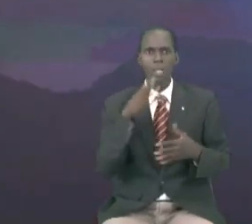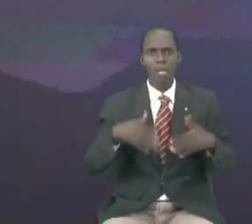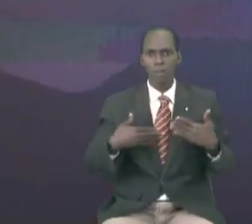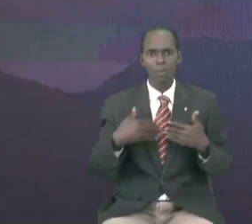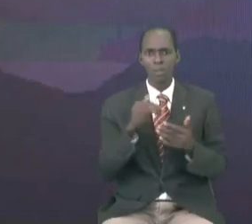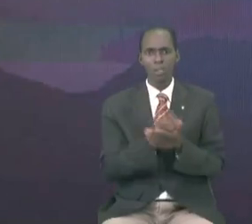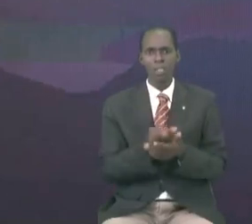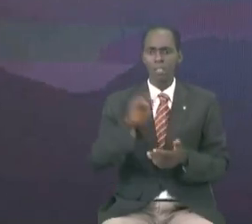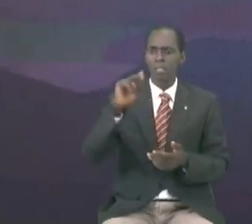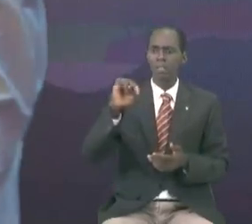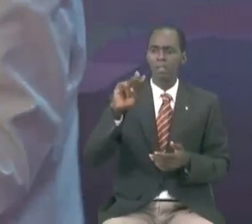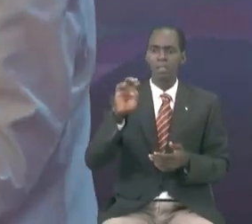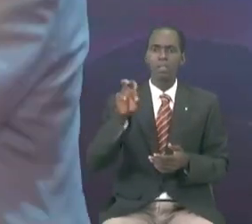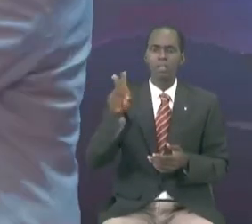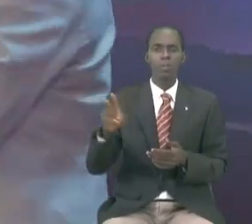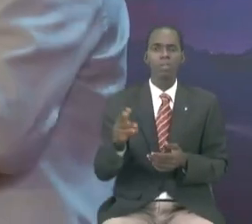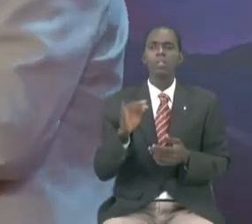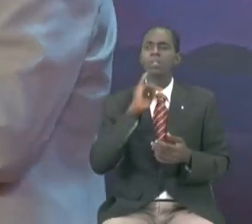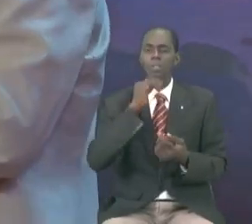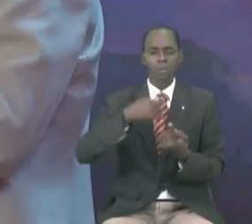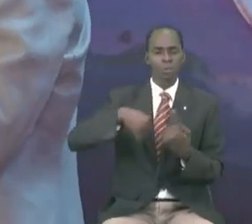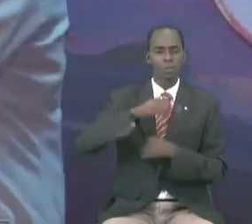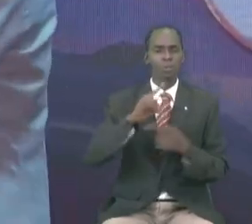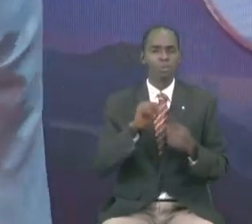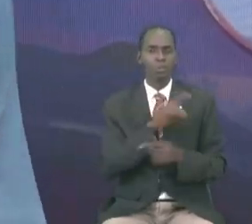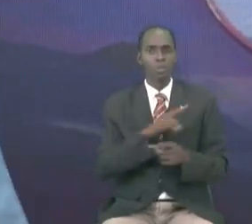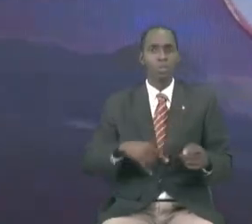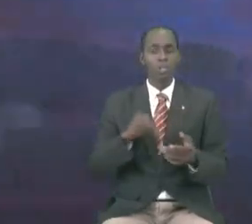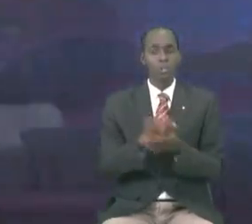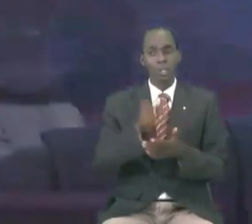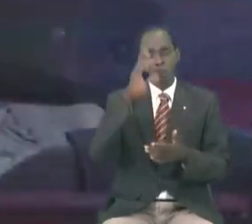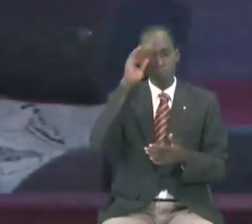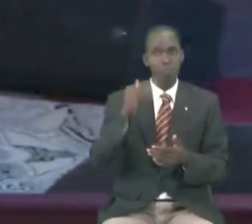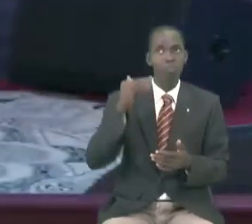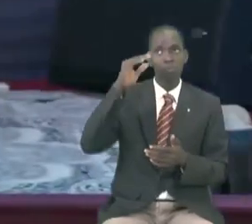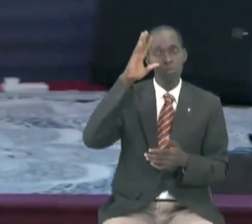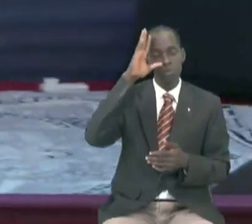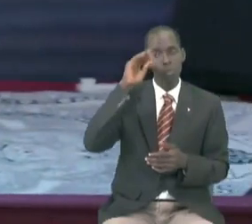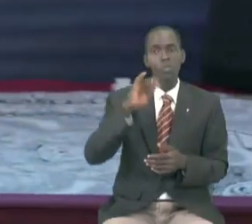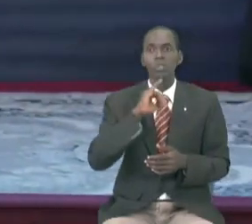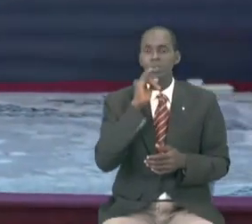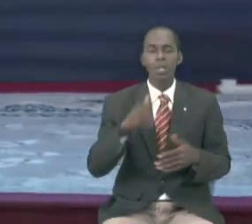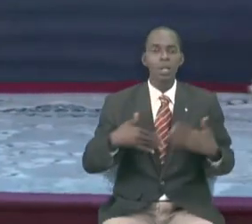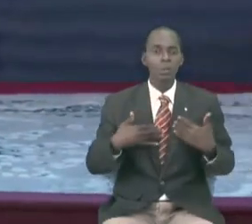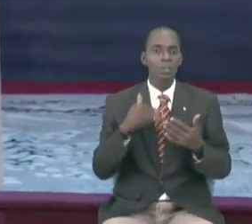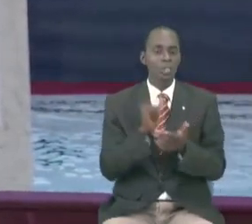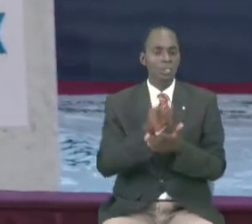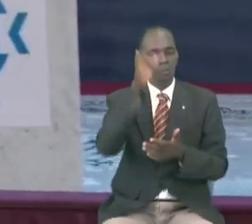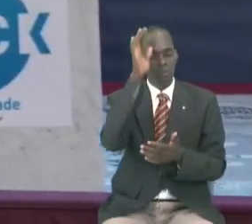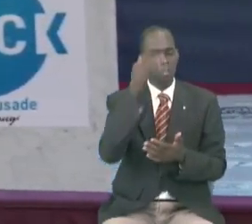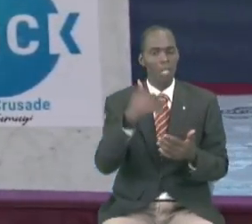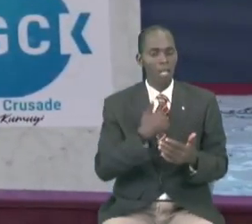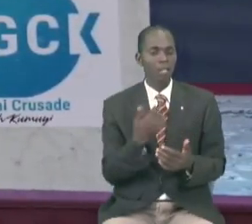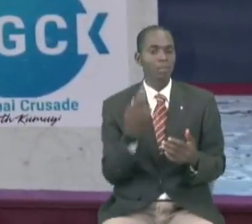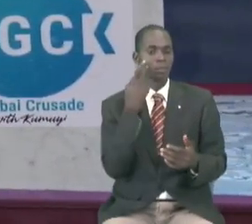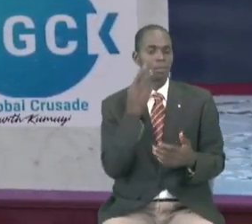the prodigal son. Look at them, chapter 1, we find Jonah running from God. Look at chapter